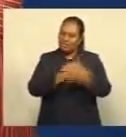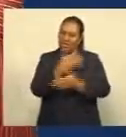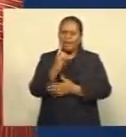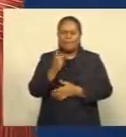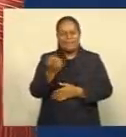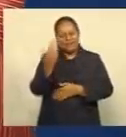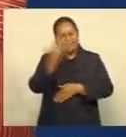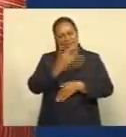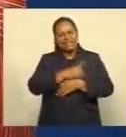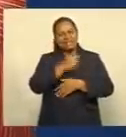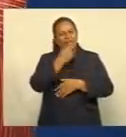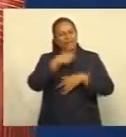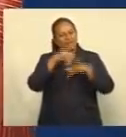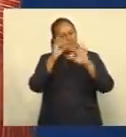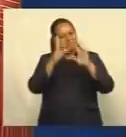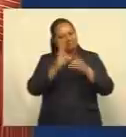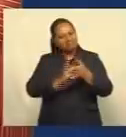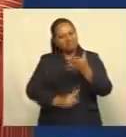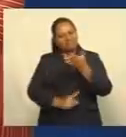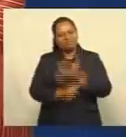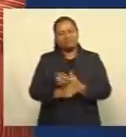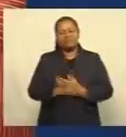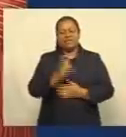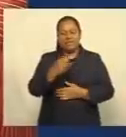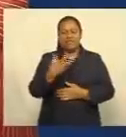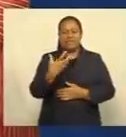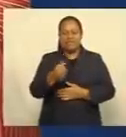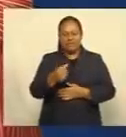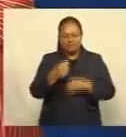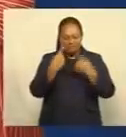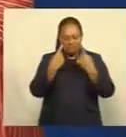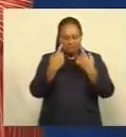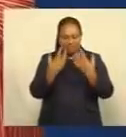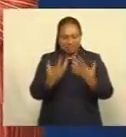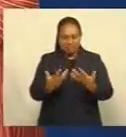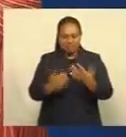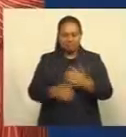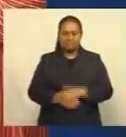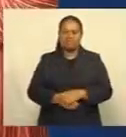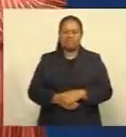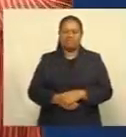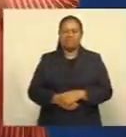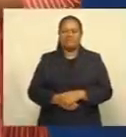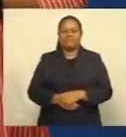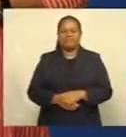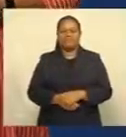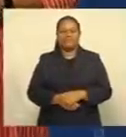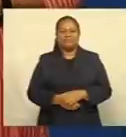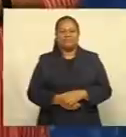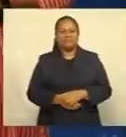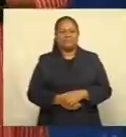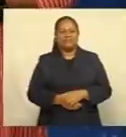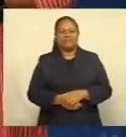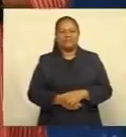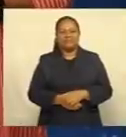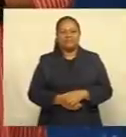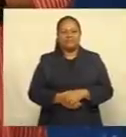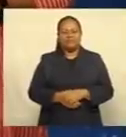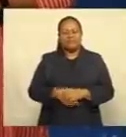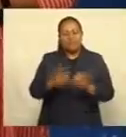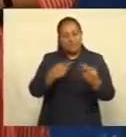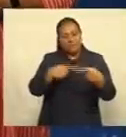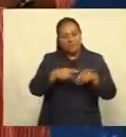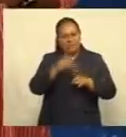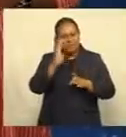few showers. So if you have your goodies out sun drying, pull them in. The places we will be checking